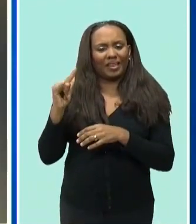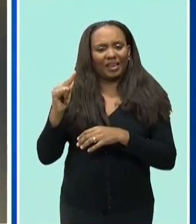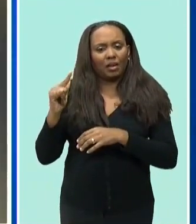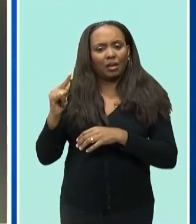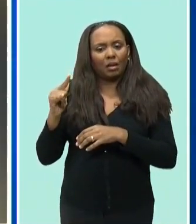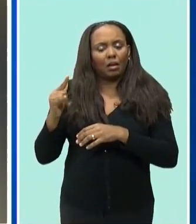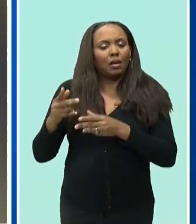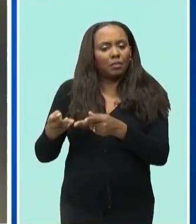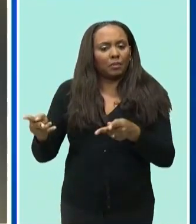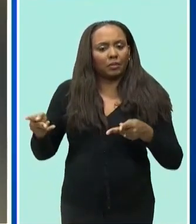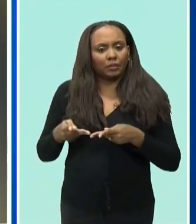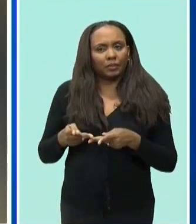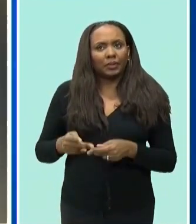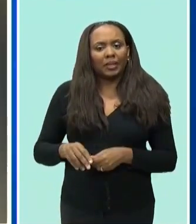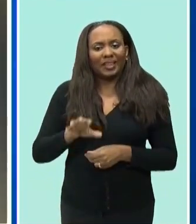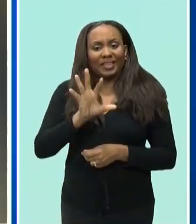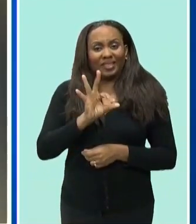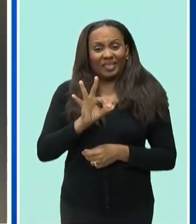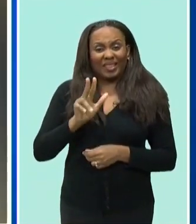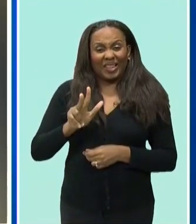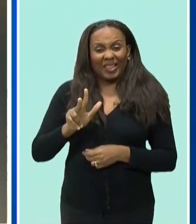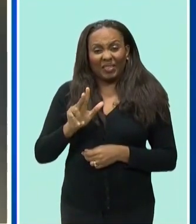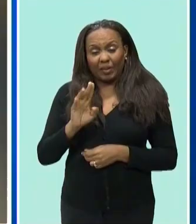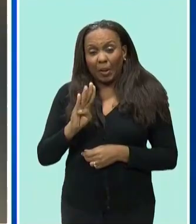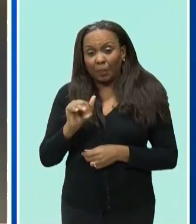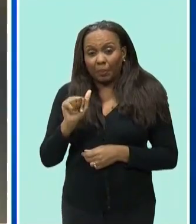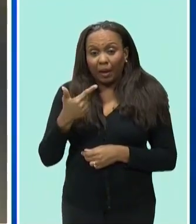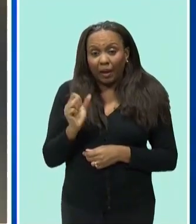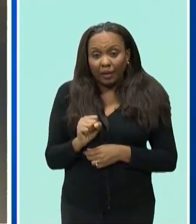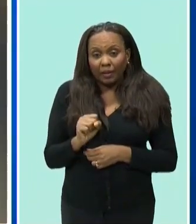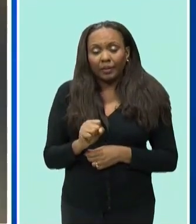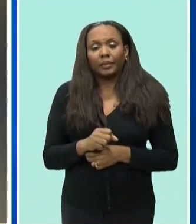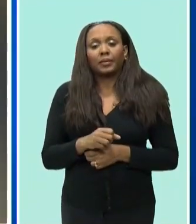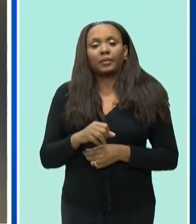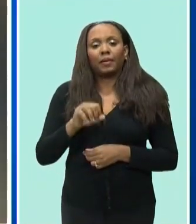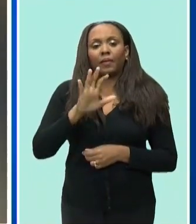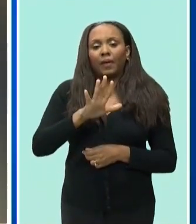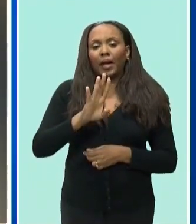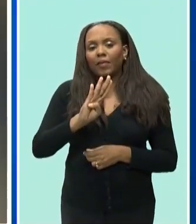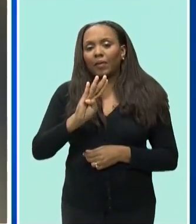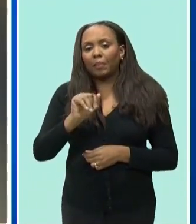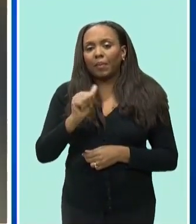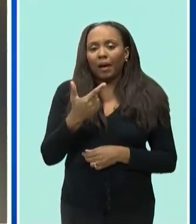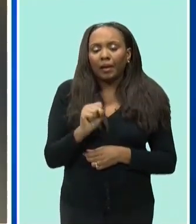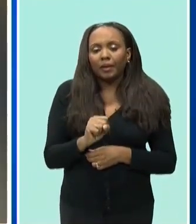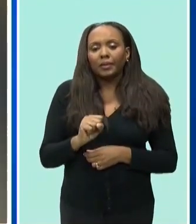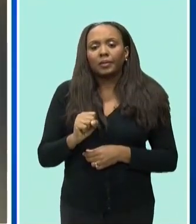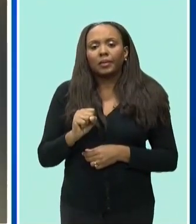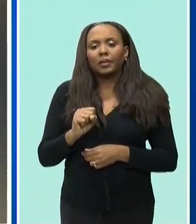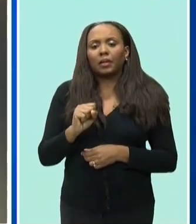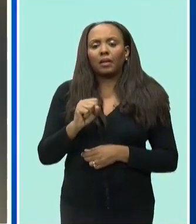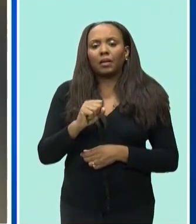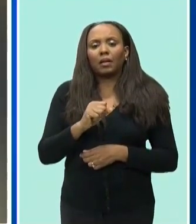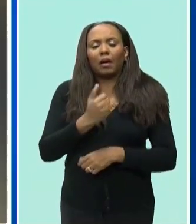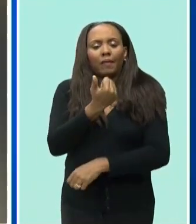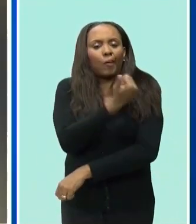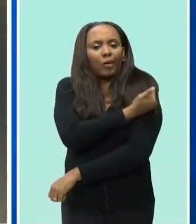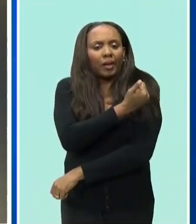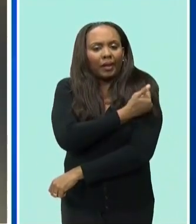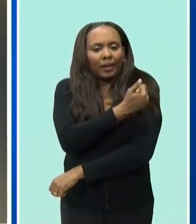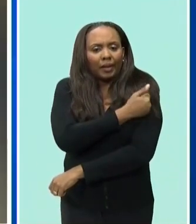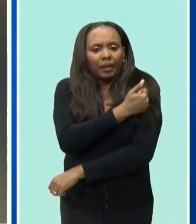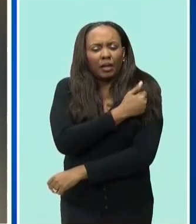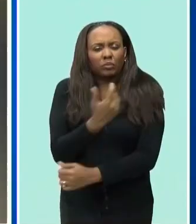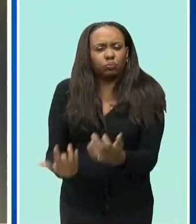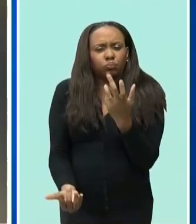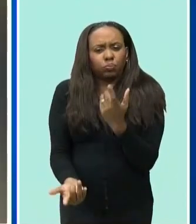of cannabis weighing 232.4 kilograms and 5 bags of cocaine weighing 6.5 kilograms went up in smoke. Police